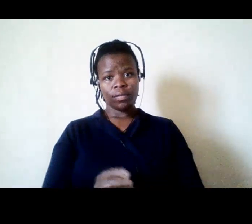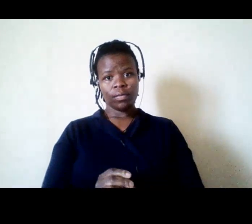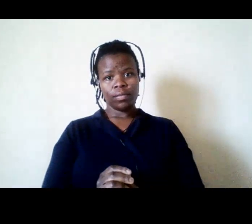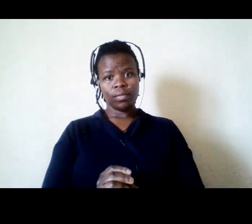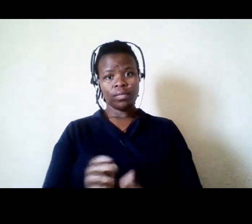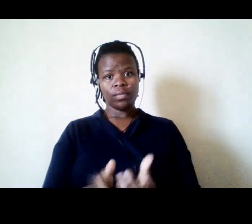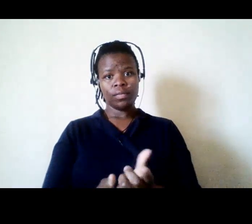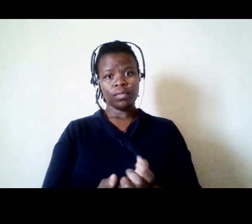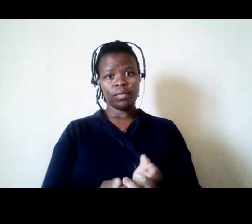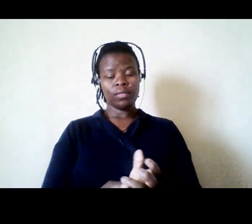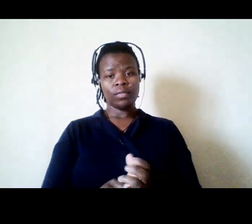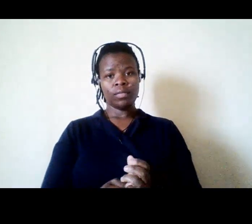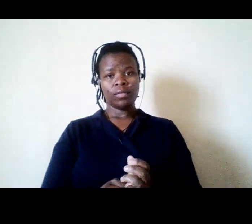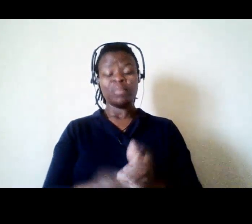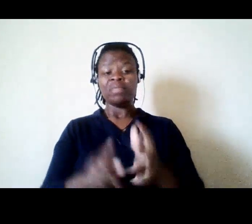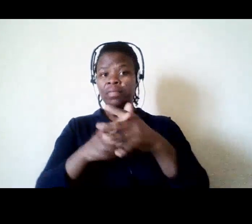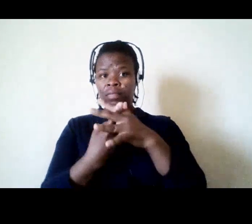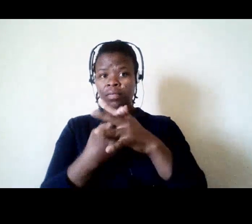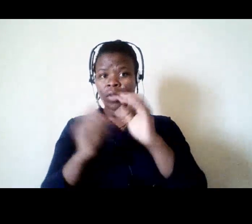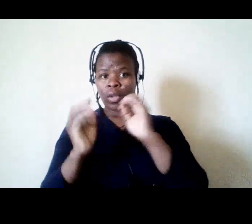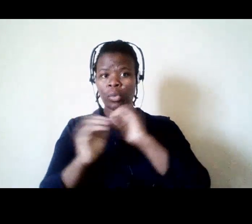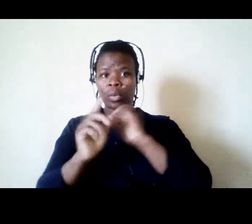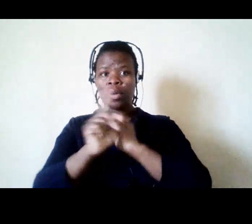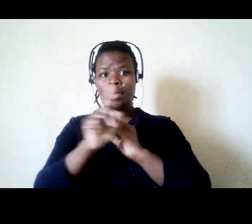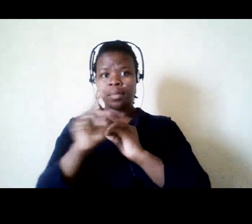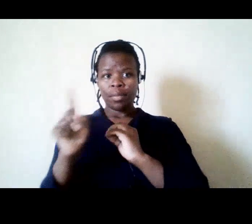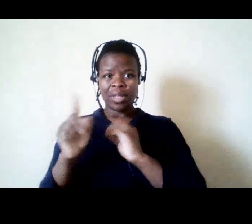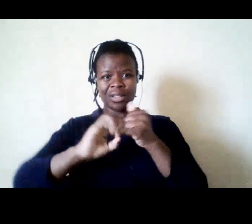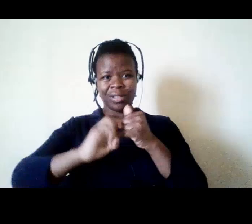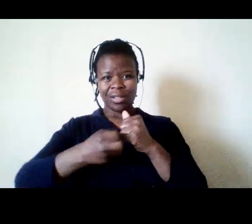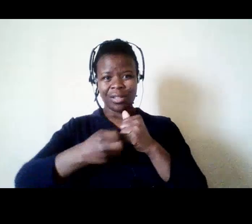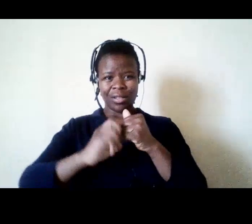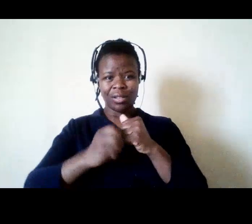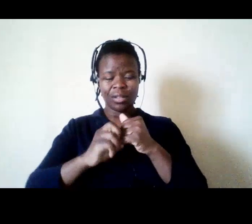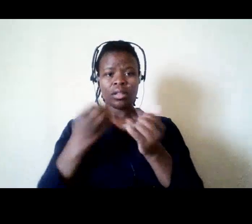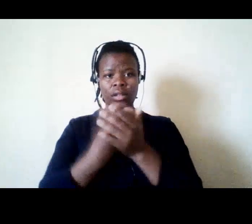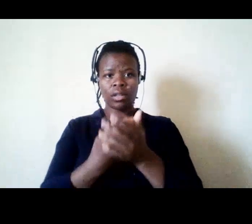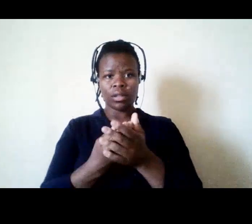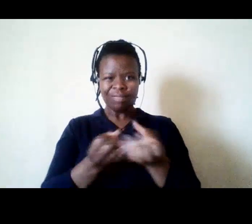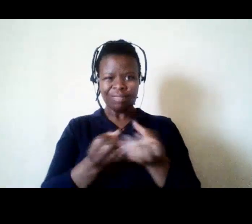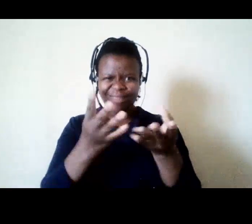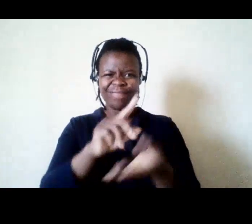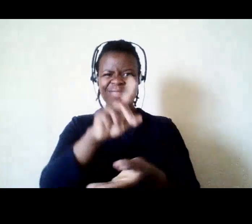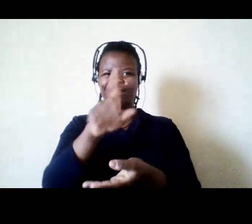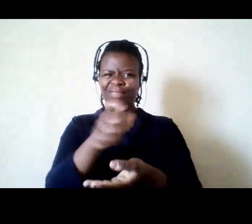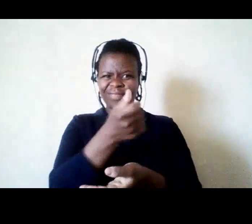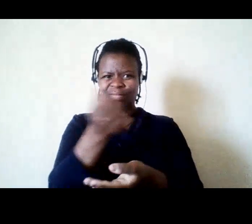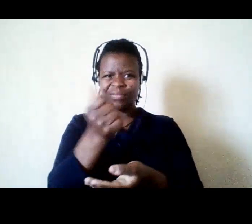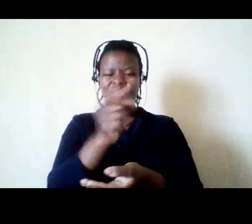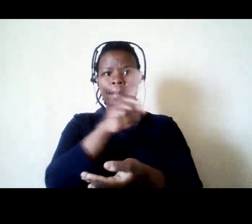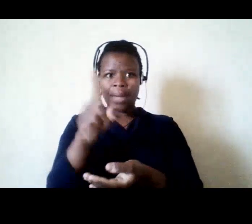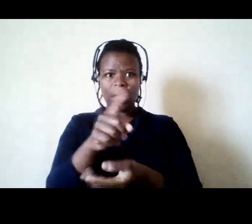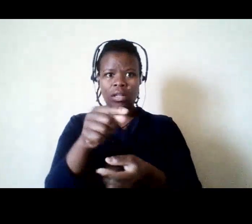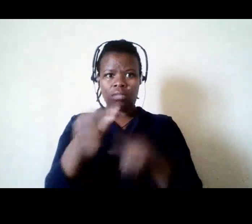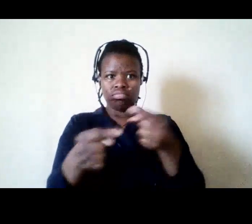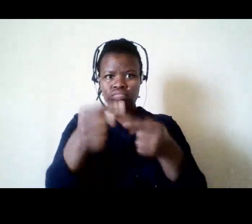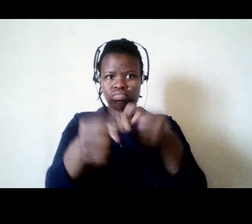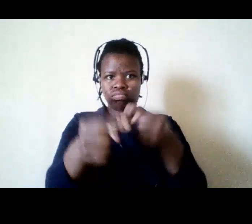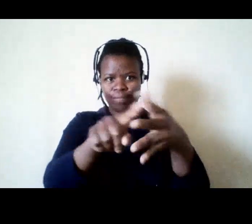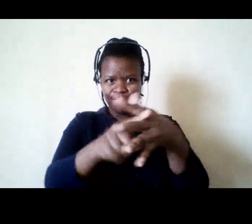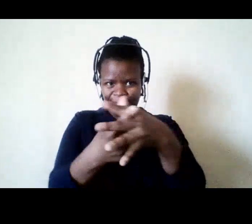So I wasn't responding, but I think I was actually trying to pose another question, but I think along the way it got answered, because I was